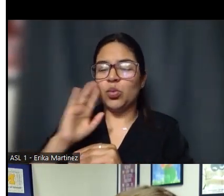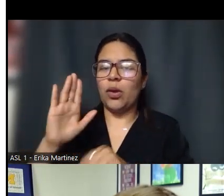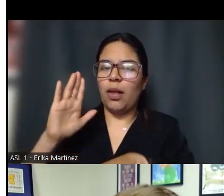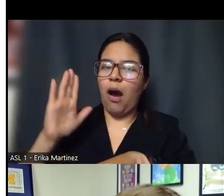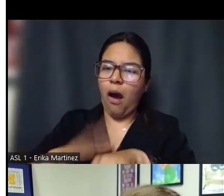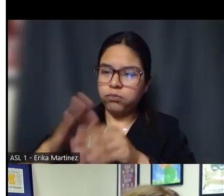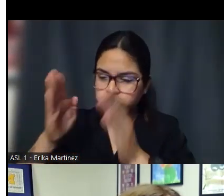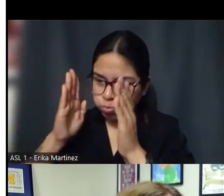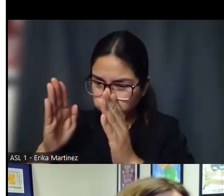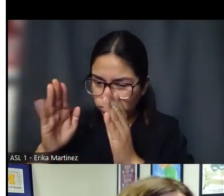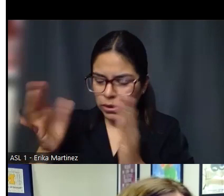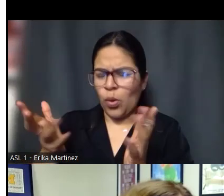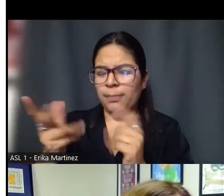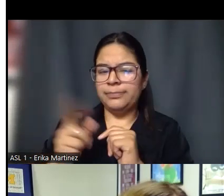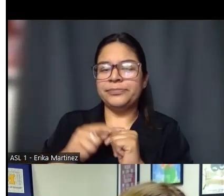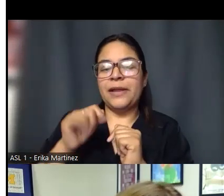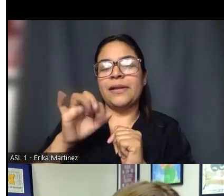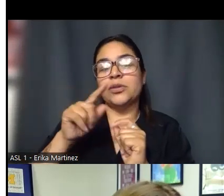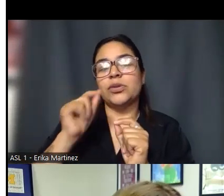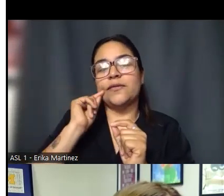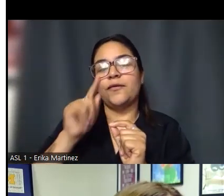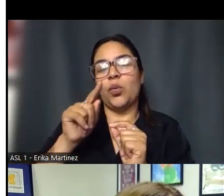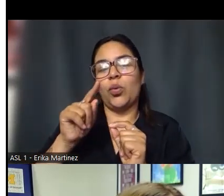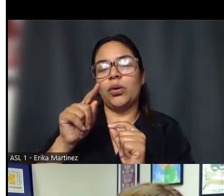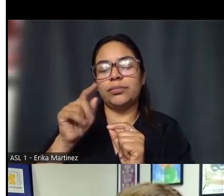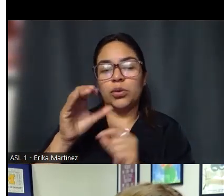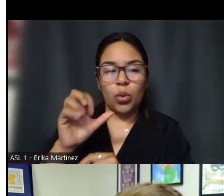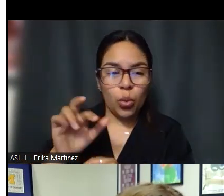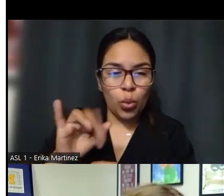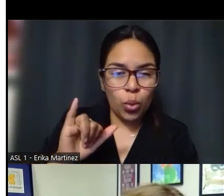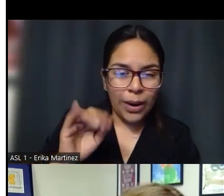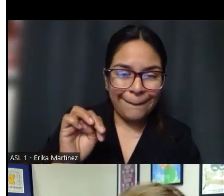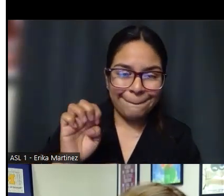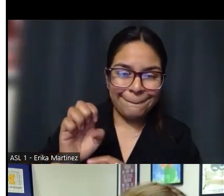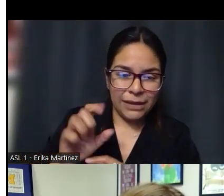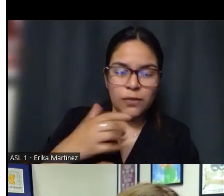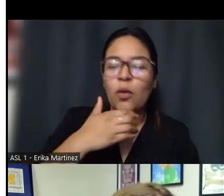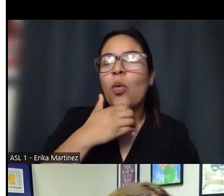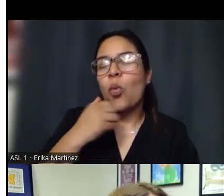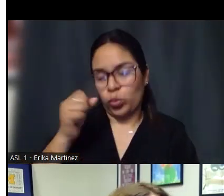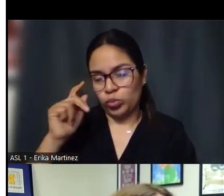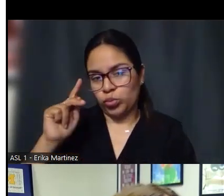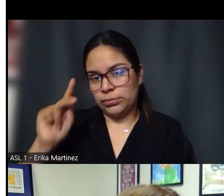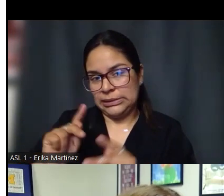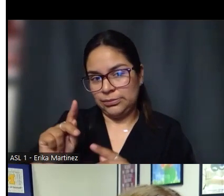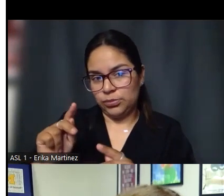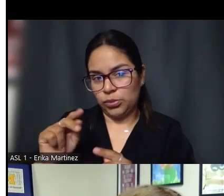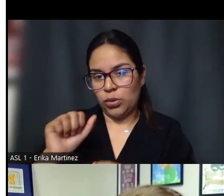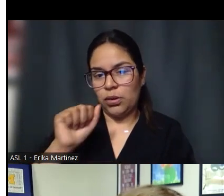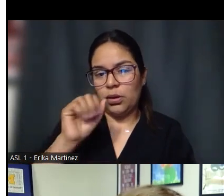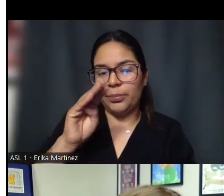different populations. And this particular one is crime type. So for elder abuse, 11% of